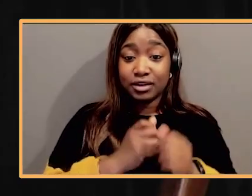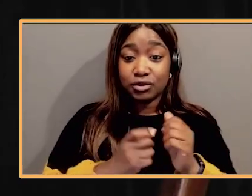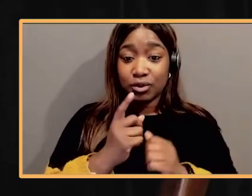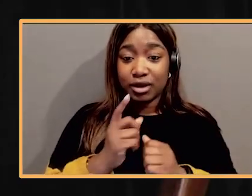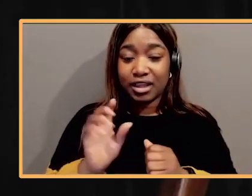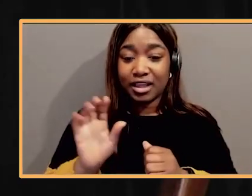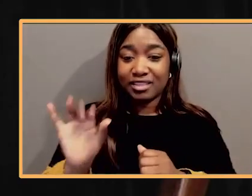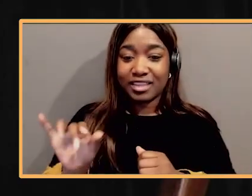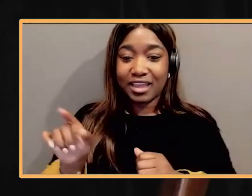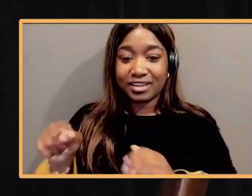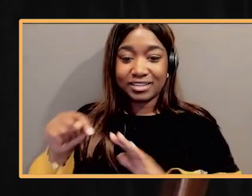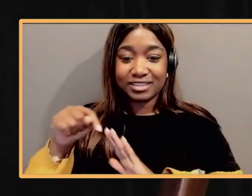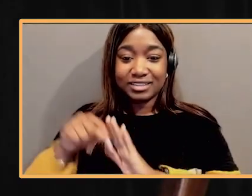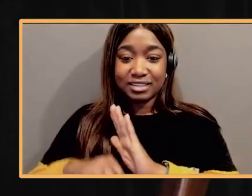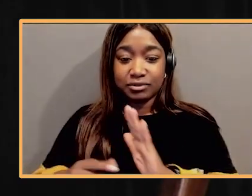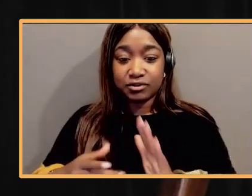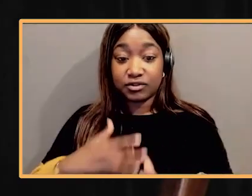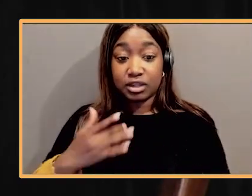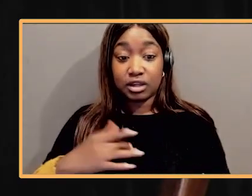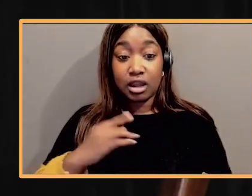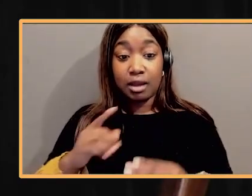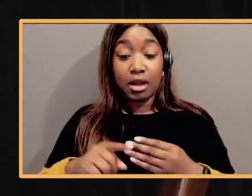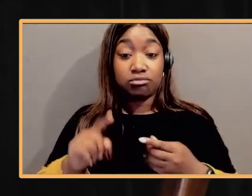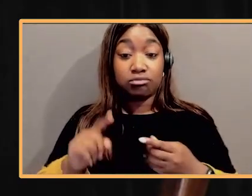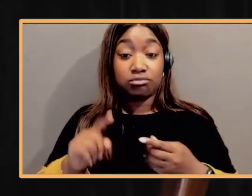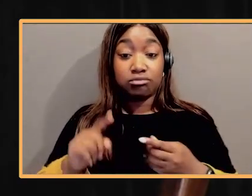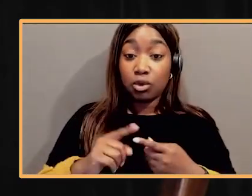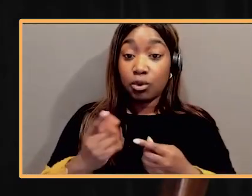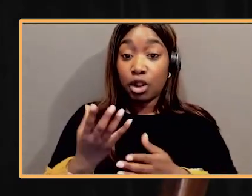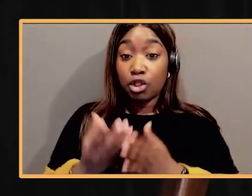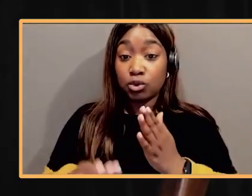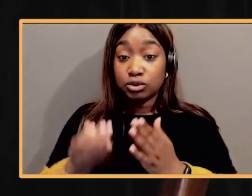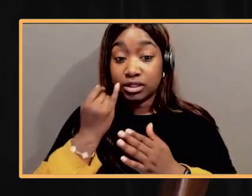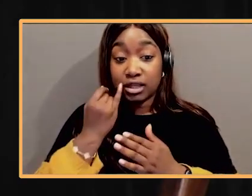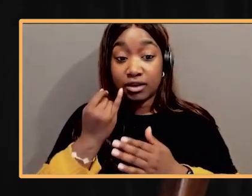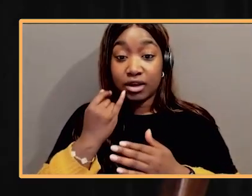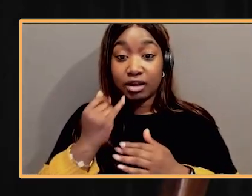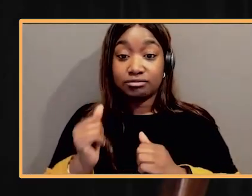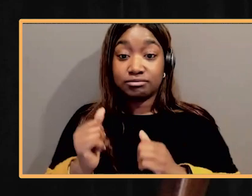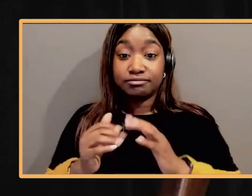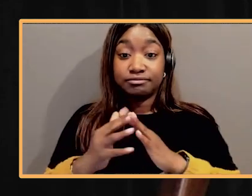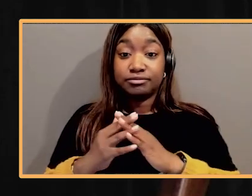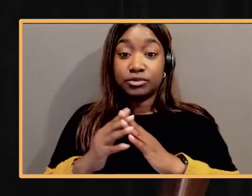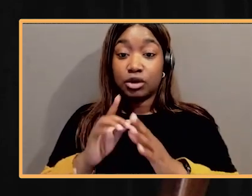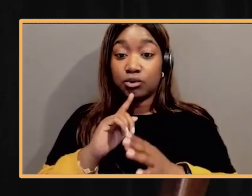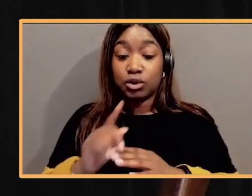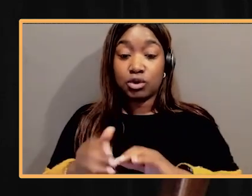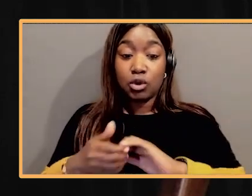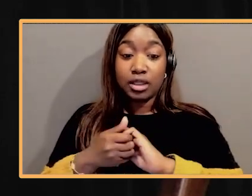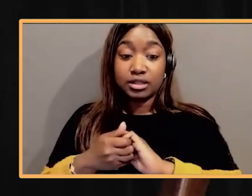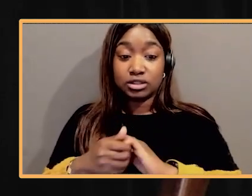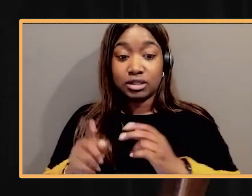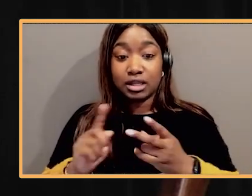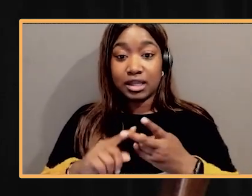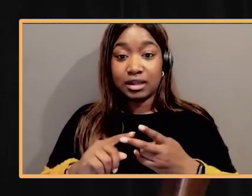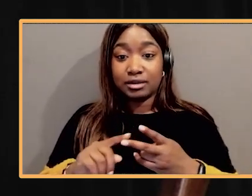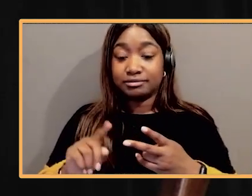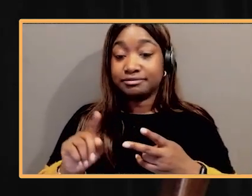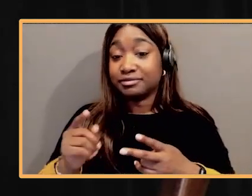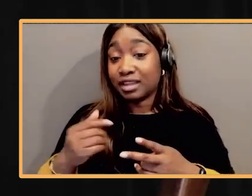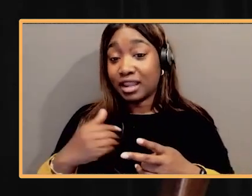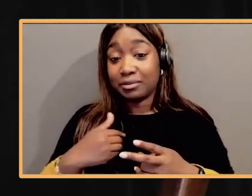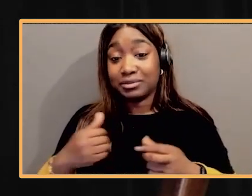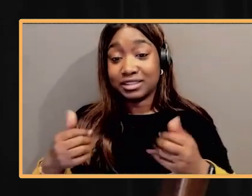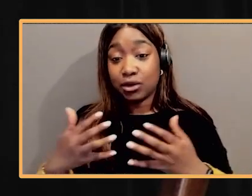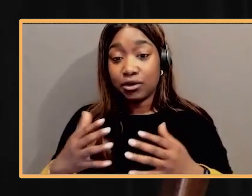A, what will I lose by forming a real coalition? And B, I'm scared of the violence. I'm scared.